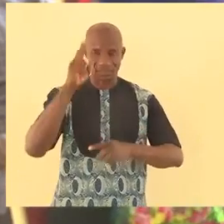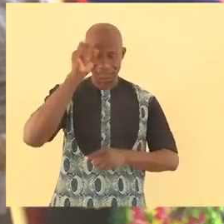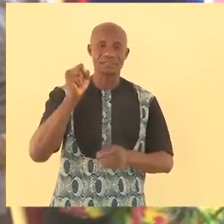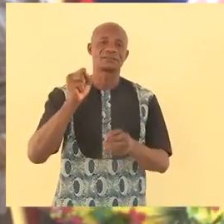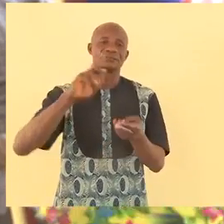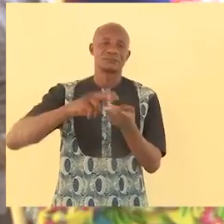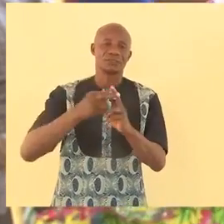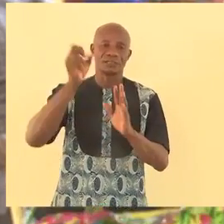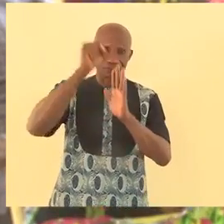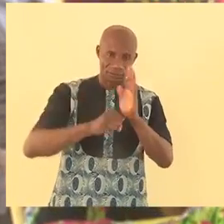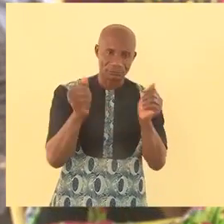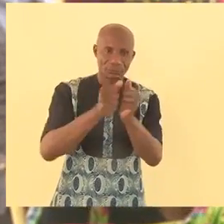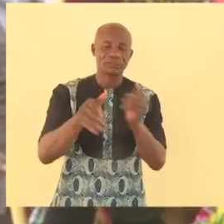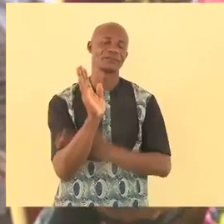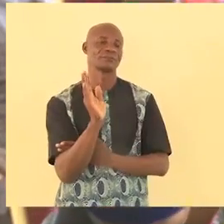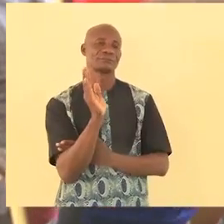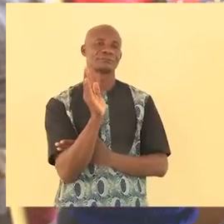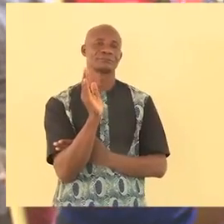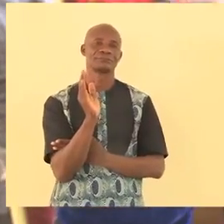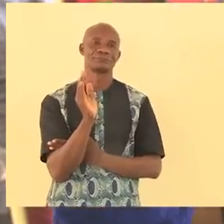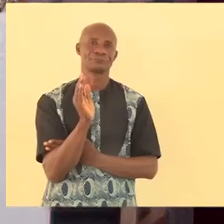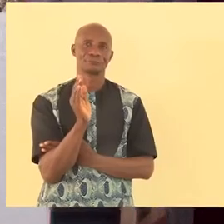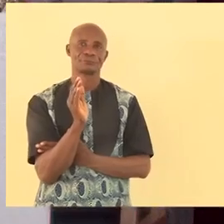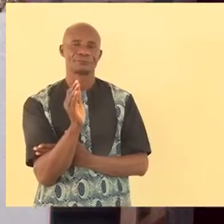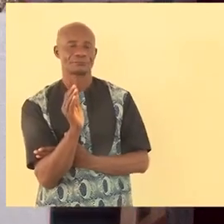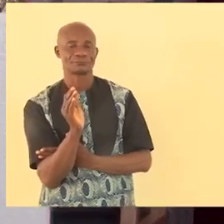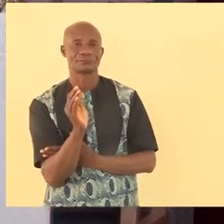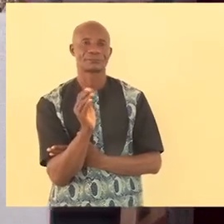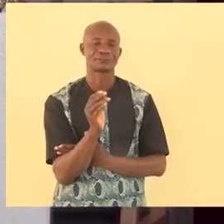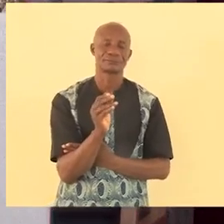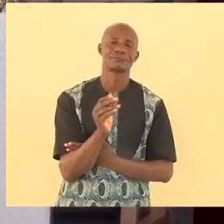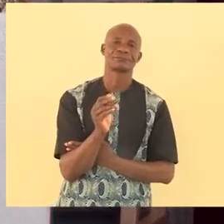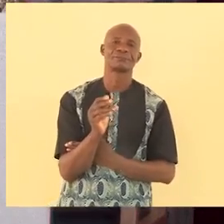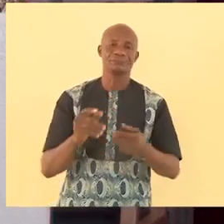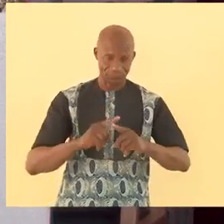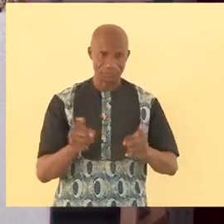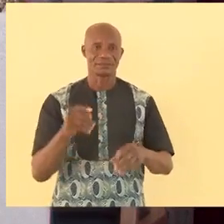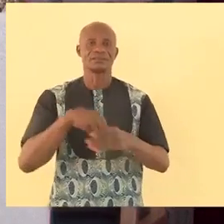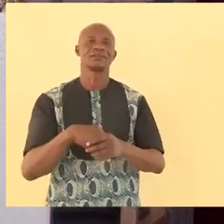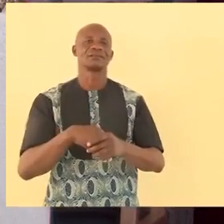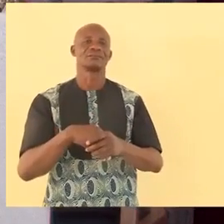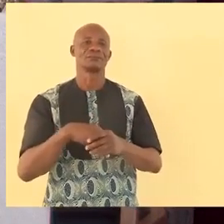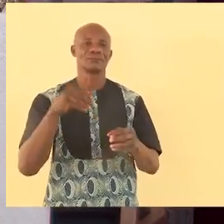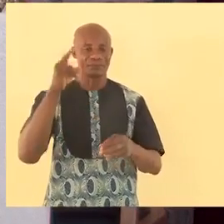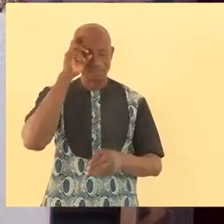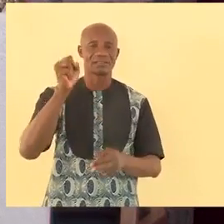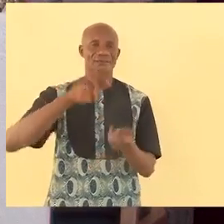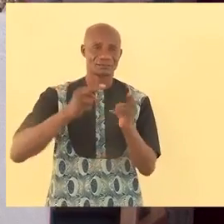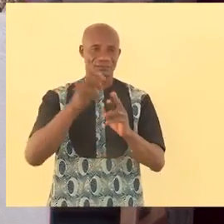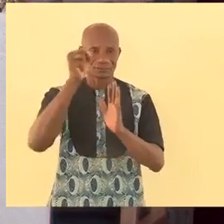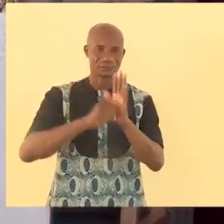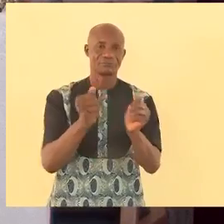his relationship with God. A man's life consists not in what he has. Yes. But in